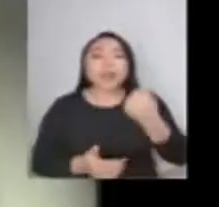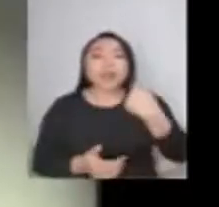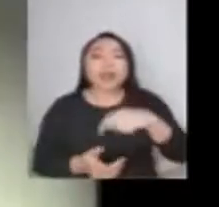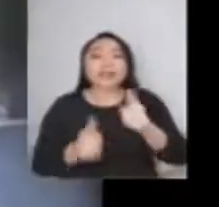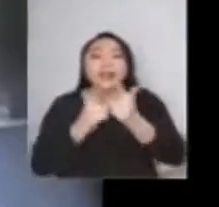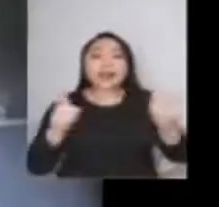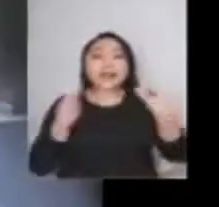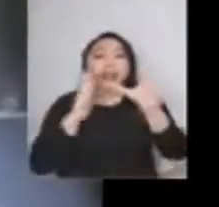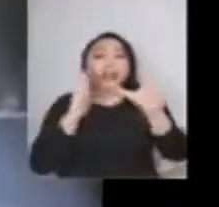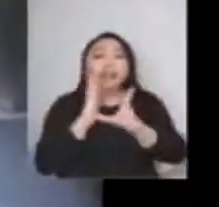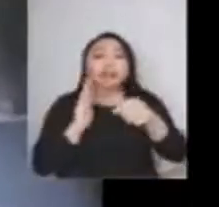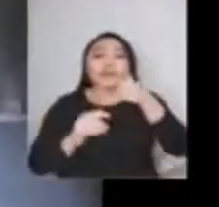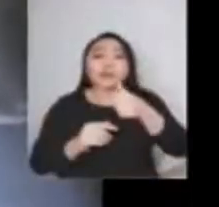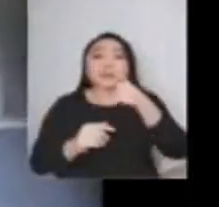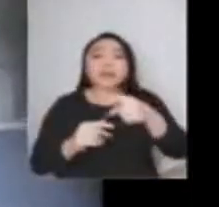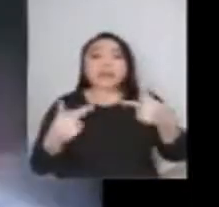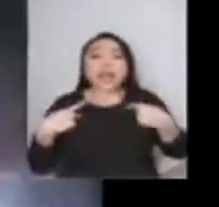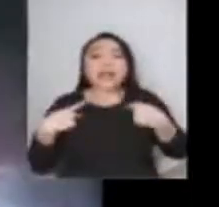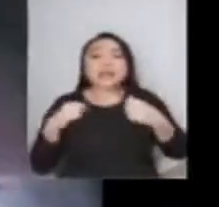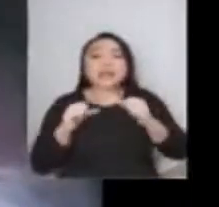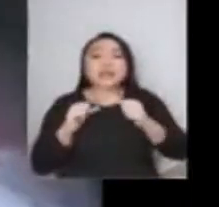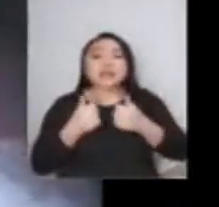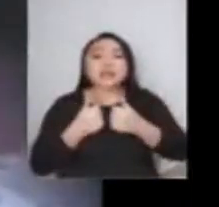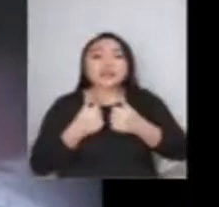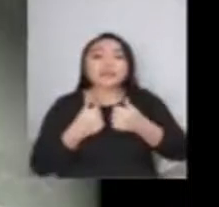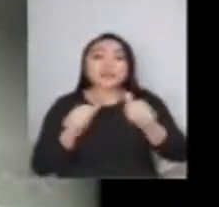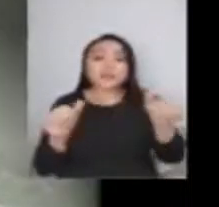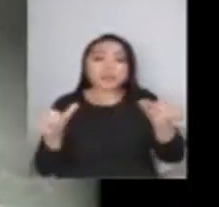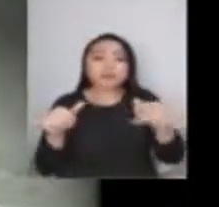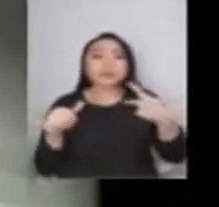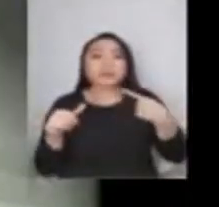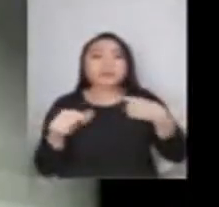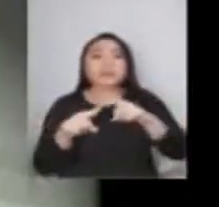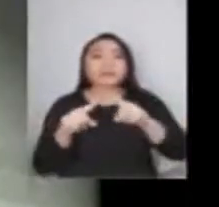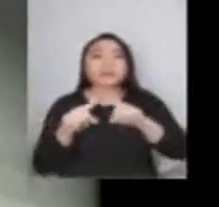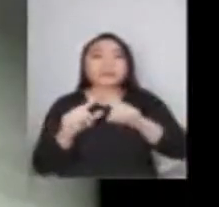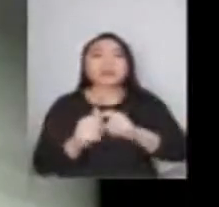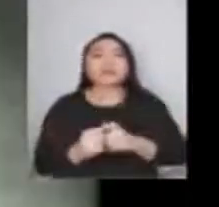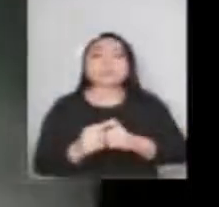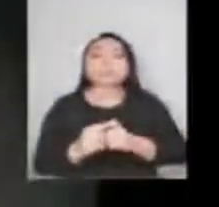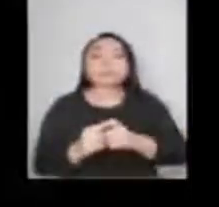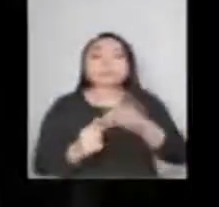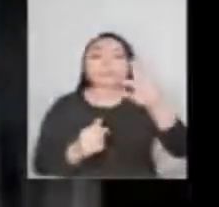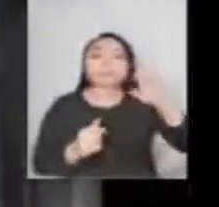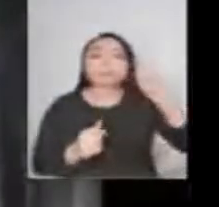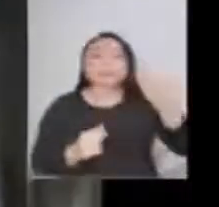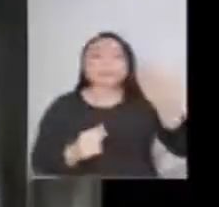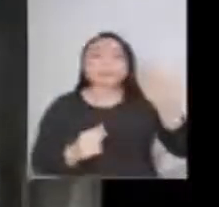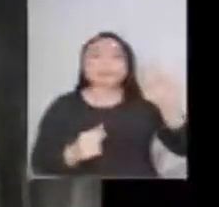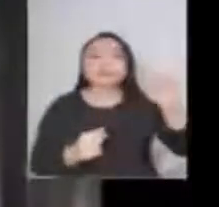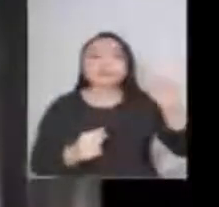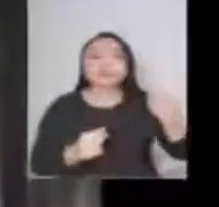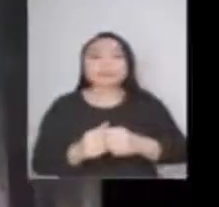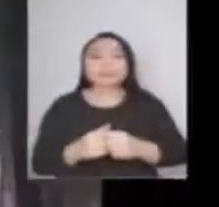planning services, promotion of breastfeeding, and proper nutrition for lactating mothers. Other